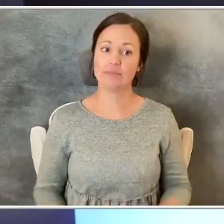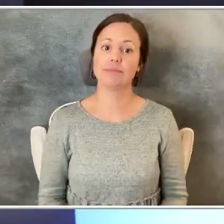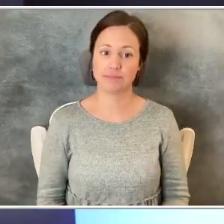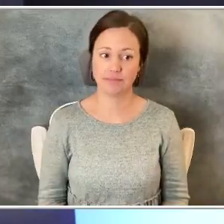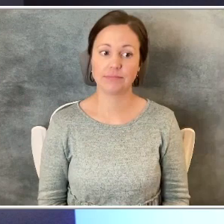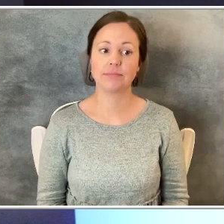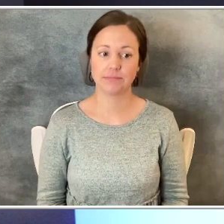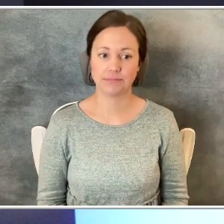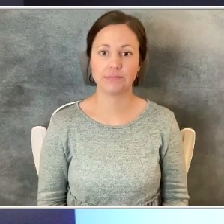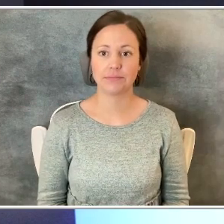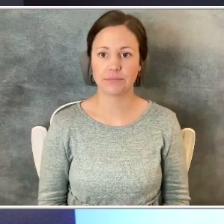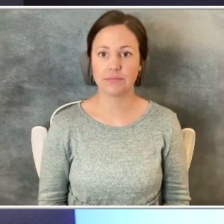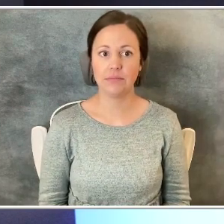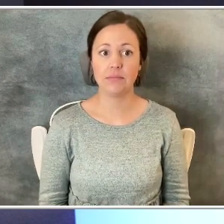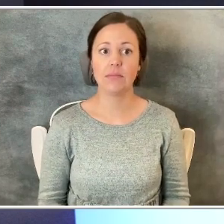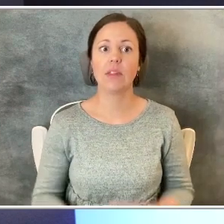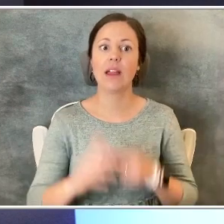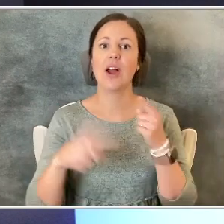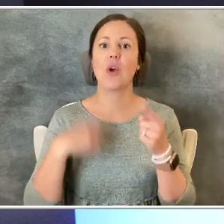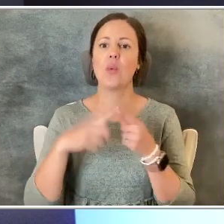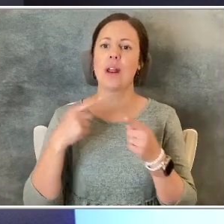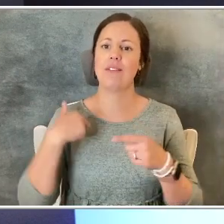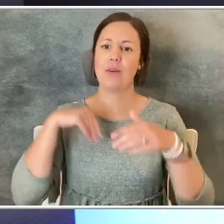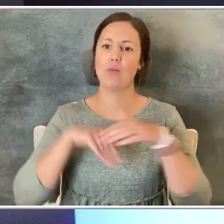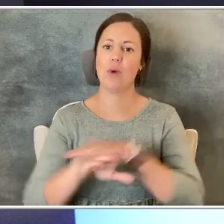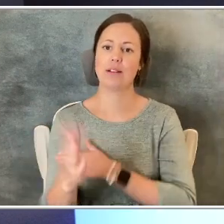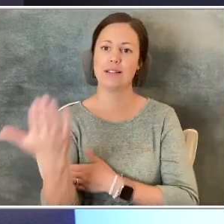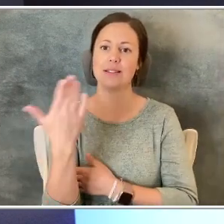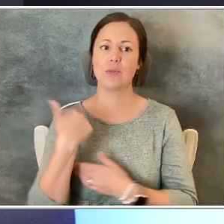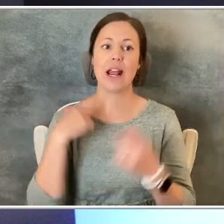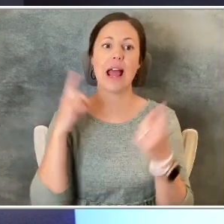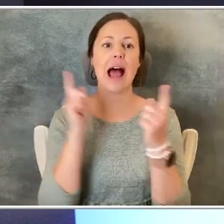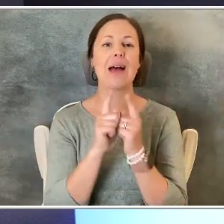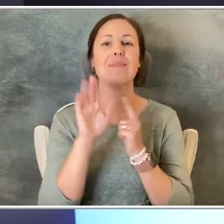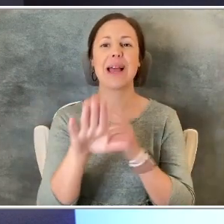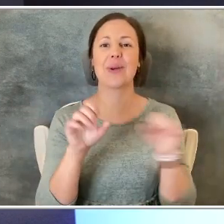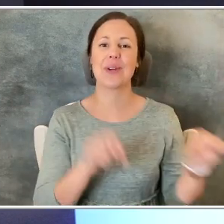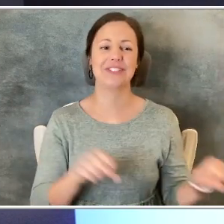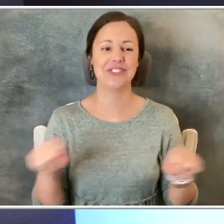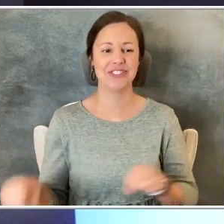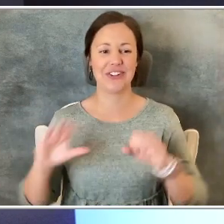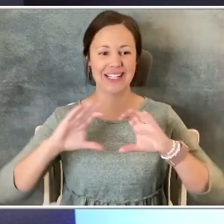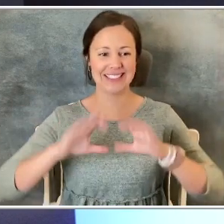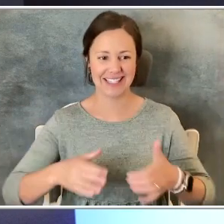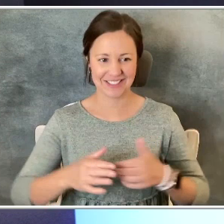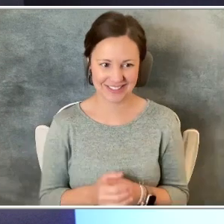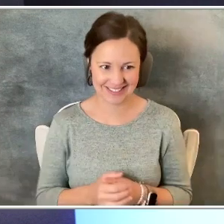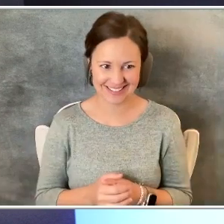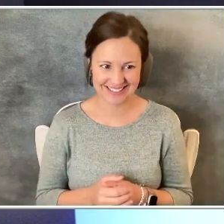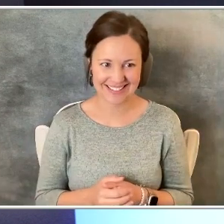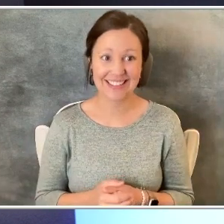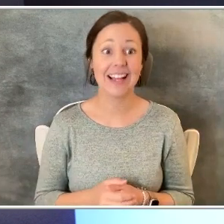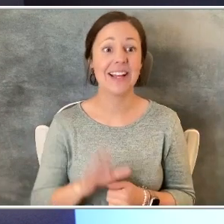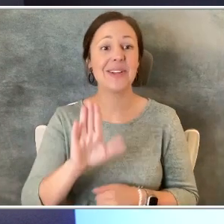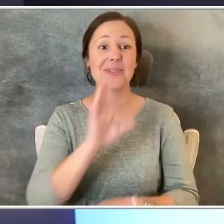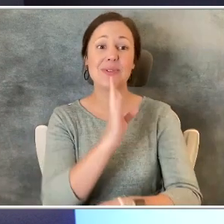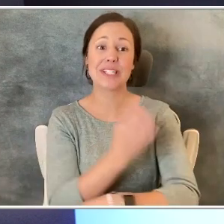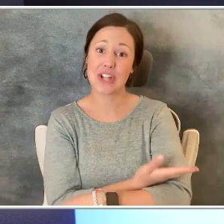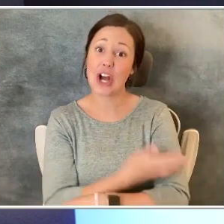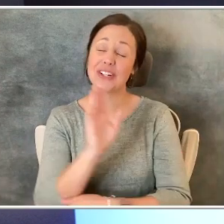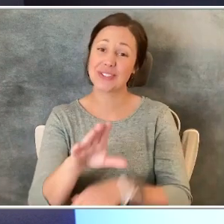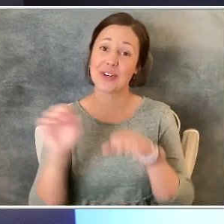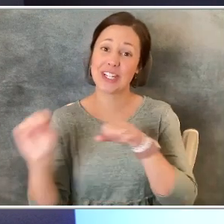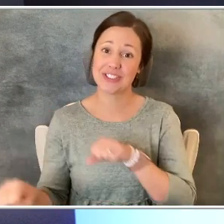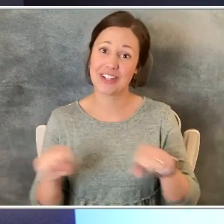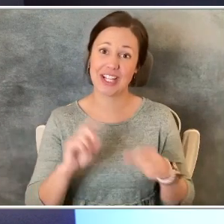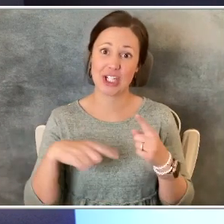thing. When I walked in this morning, I met your cheering section. It had to help to have those daughters of yours be your cheerleaders when you were going through